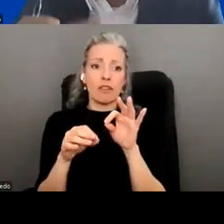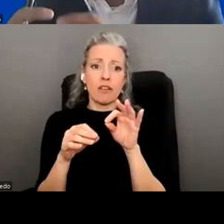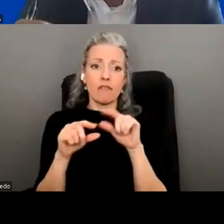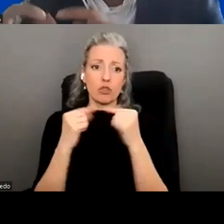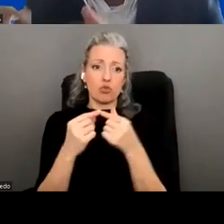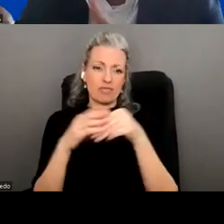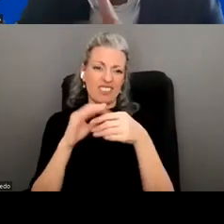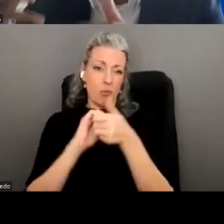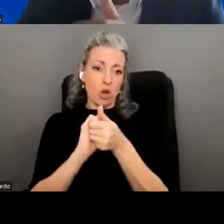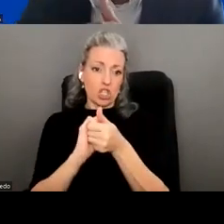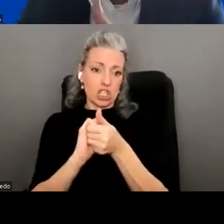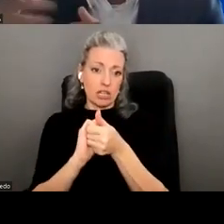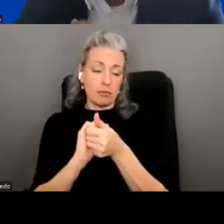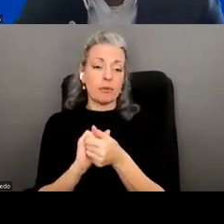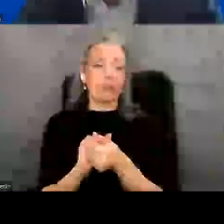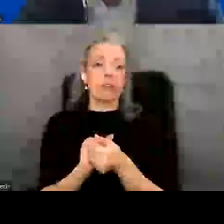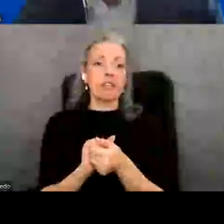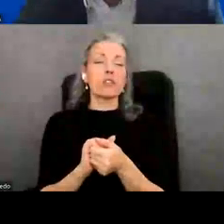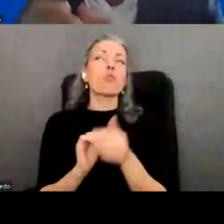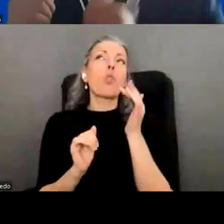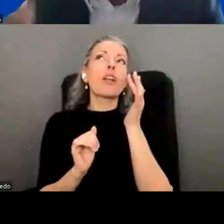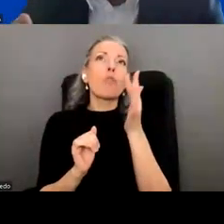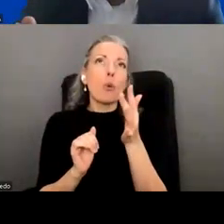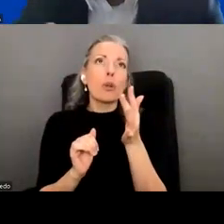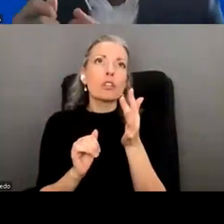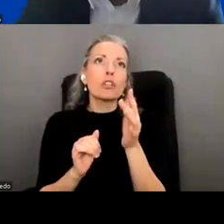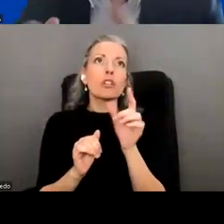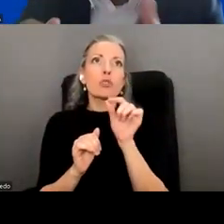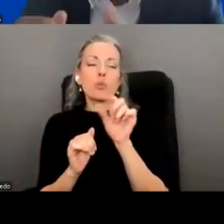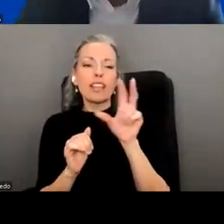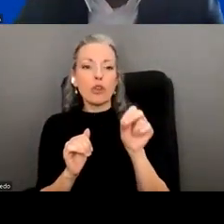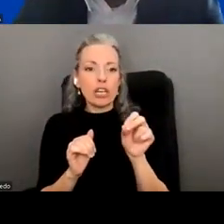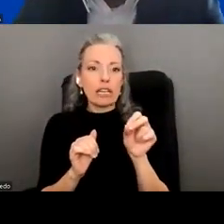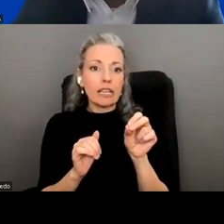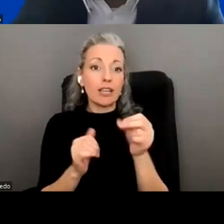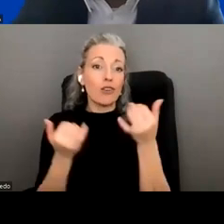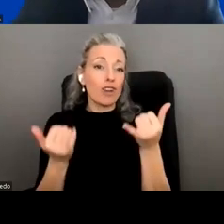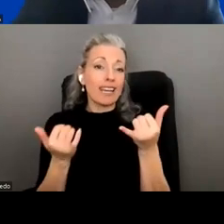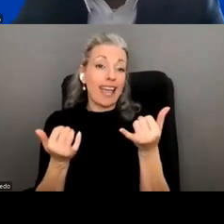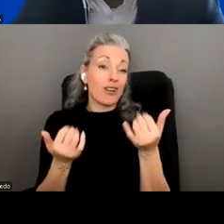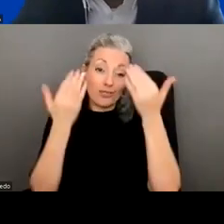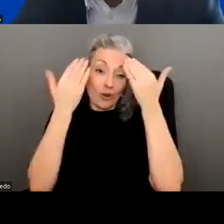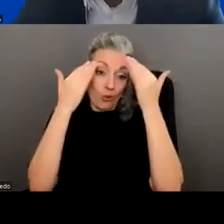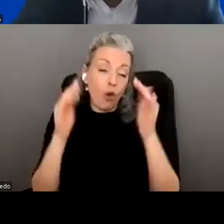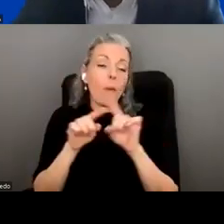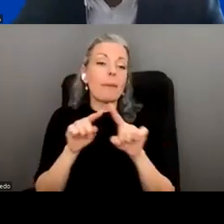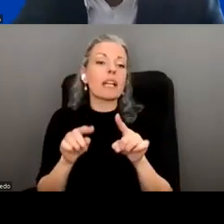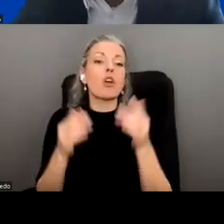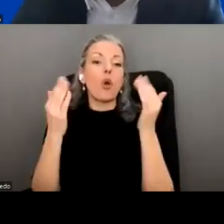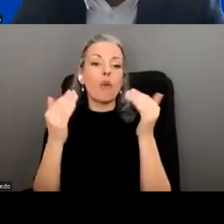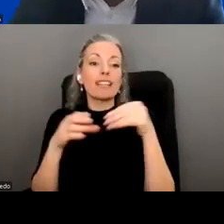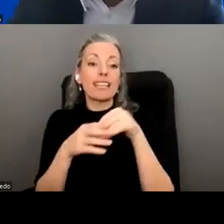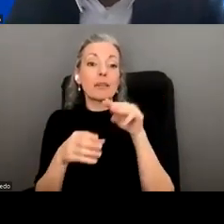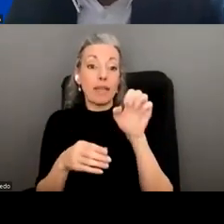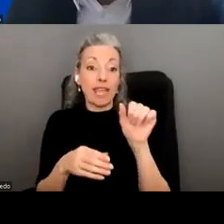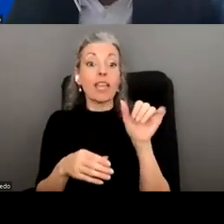targets we want to set going forward to 2030, what do we want to meet. Right now it's TBD, but hopefully at the next CADR meeting in May, we'll have something there